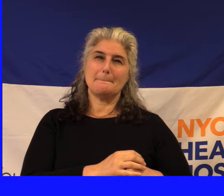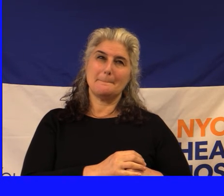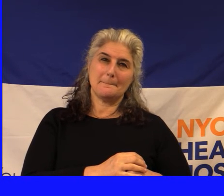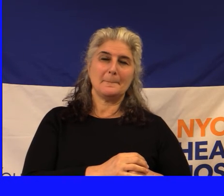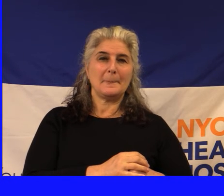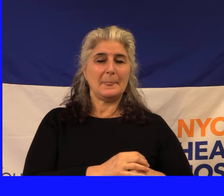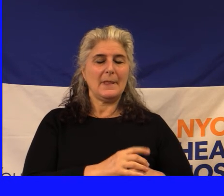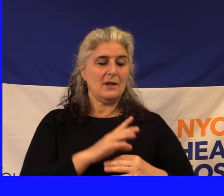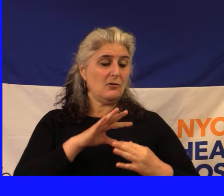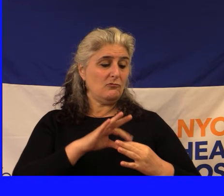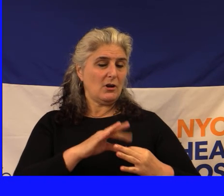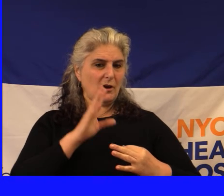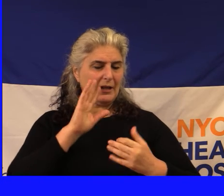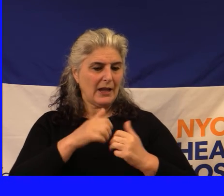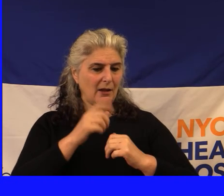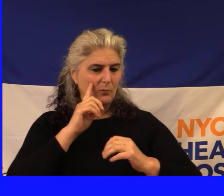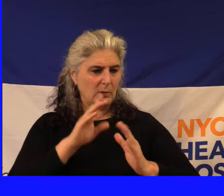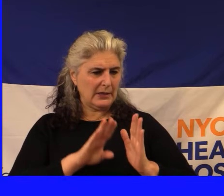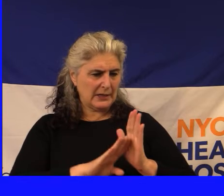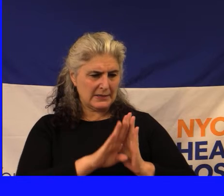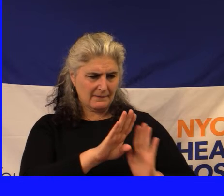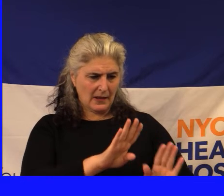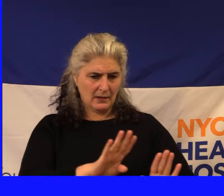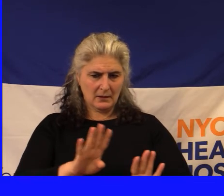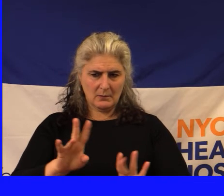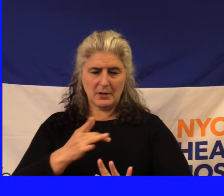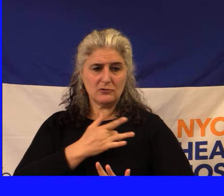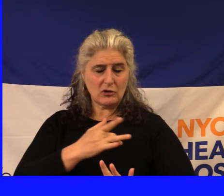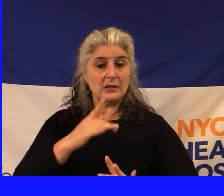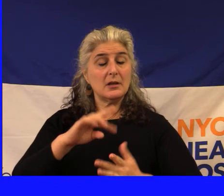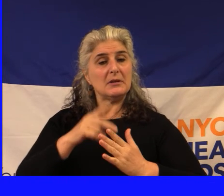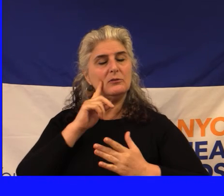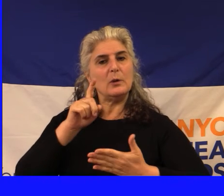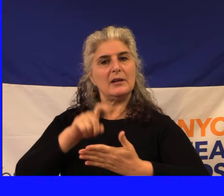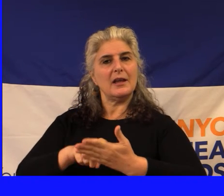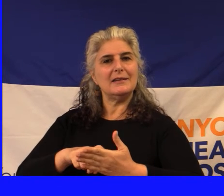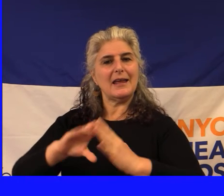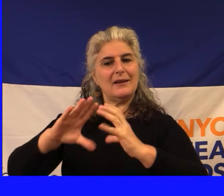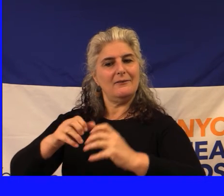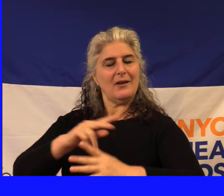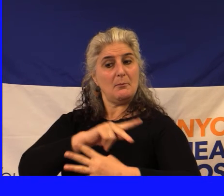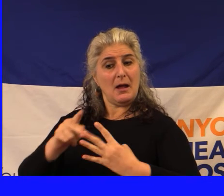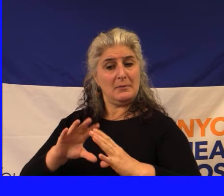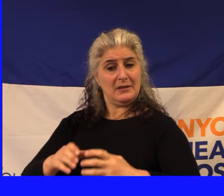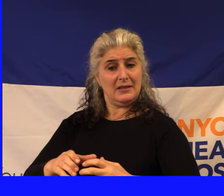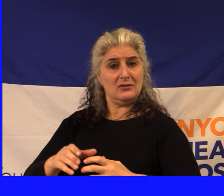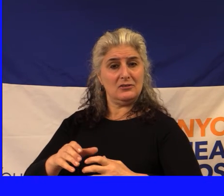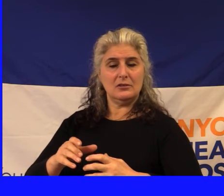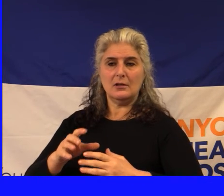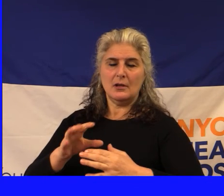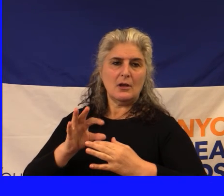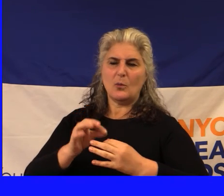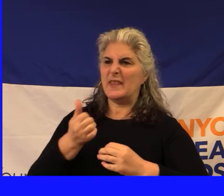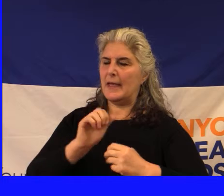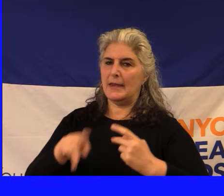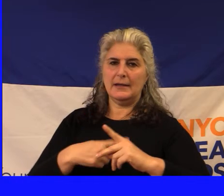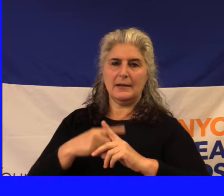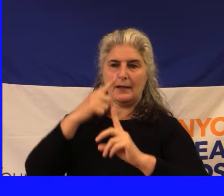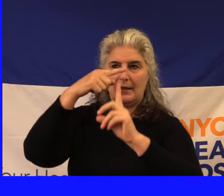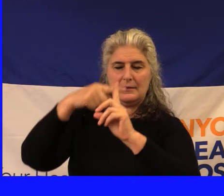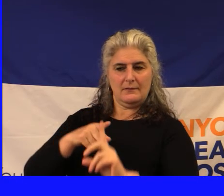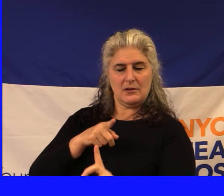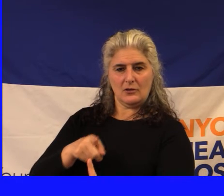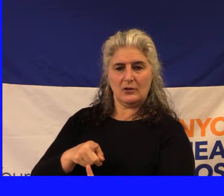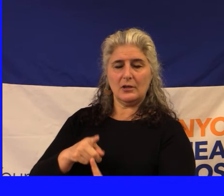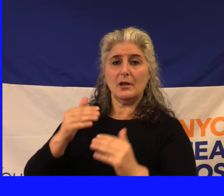on developing trends so we can identify populations that need more specific targeting. And then there's administrative